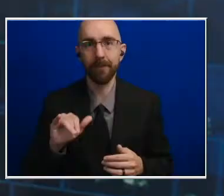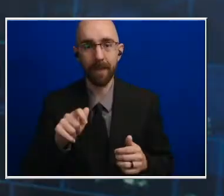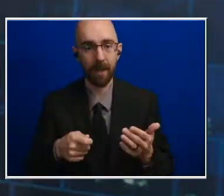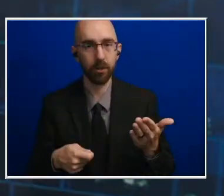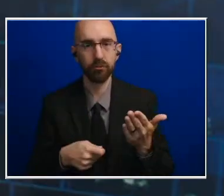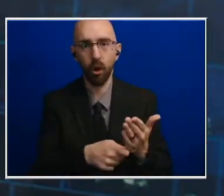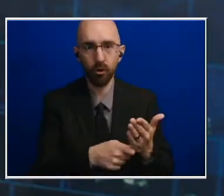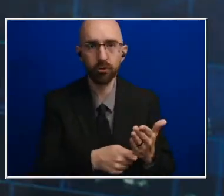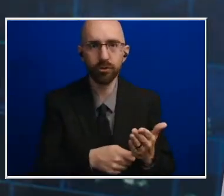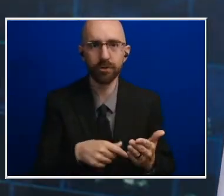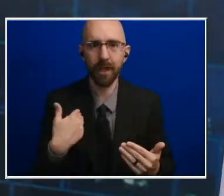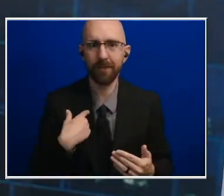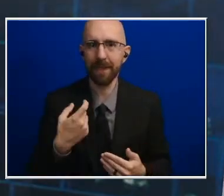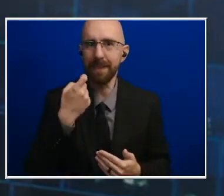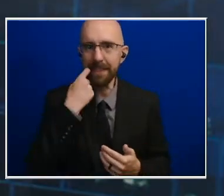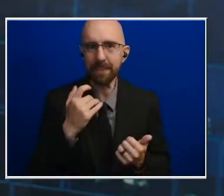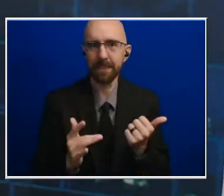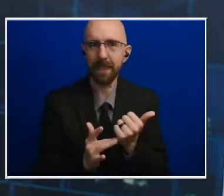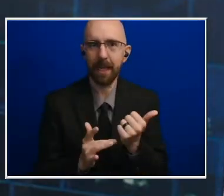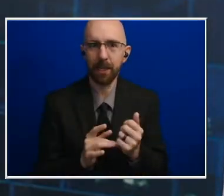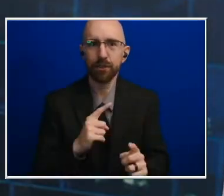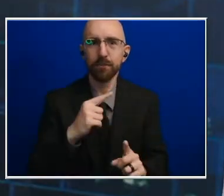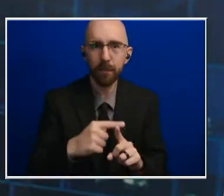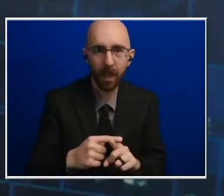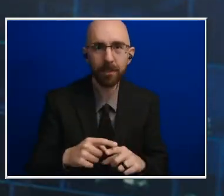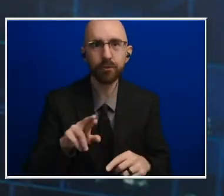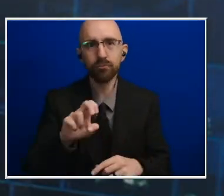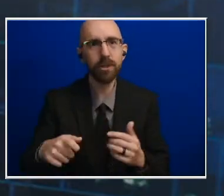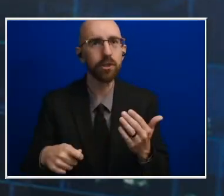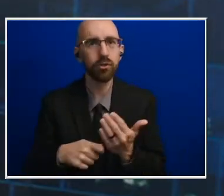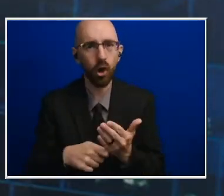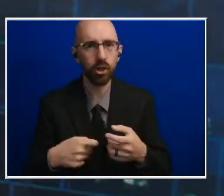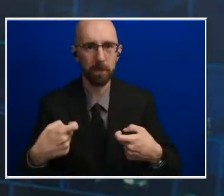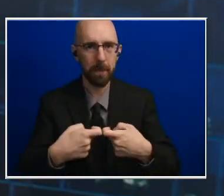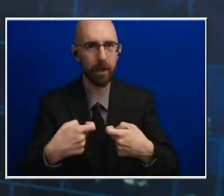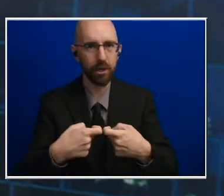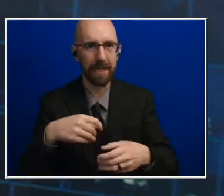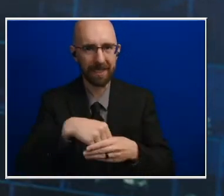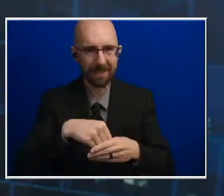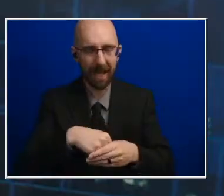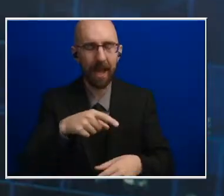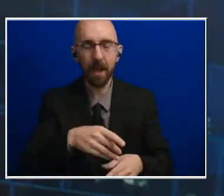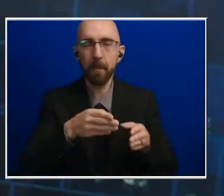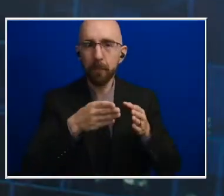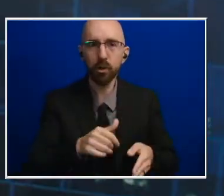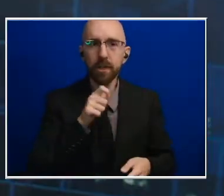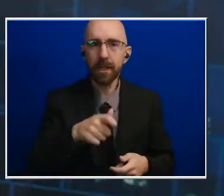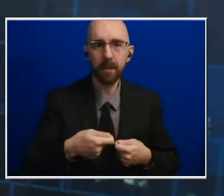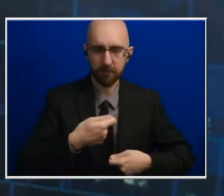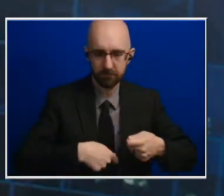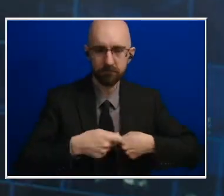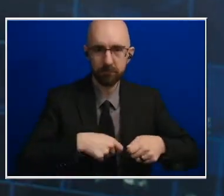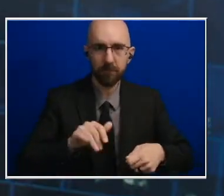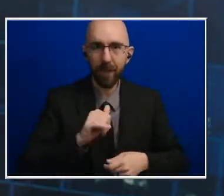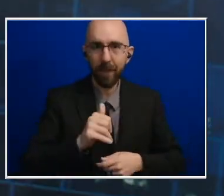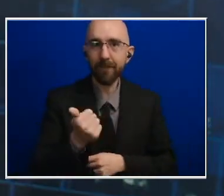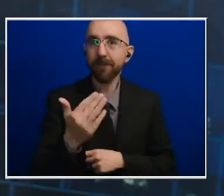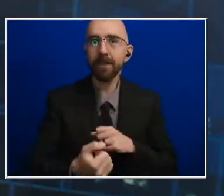latest technology, plus it's a rechargeable battery. So the person doesn't need to change the battery for like 15 years. So